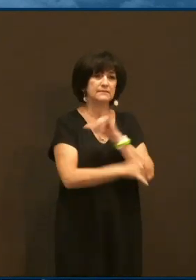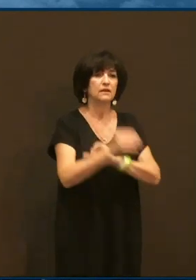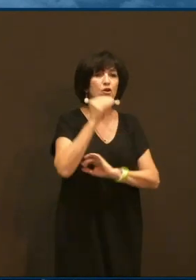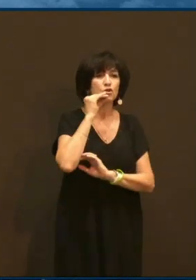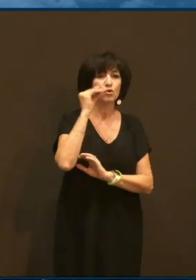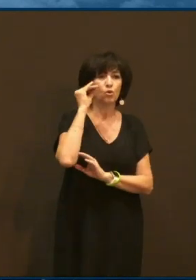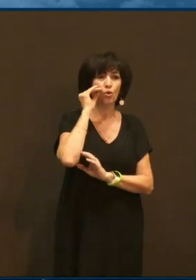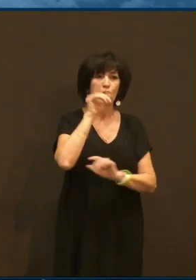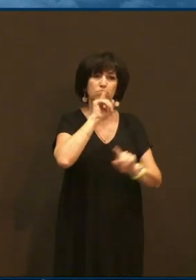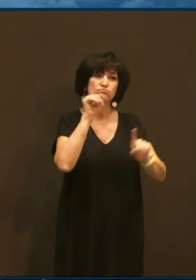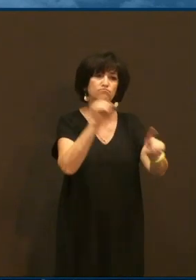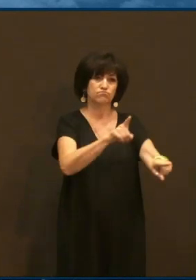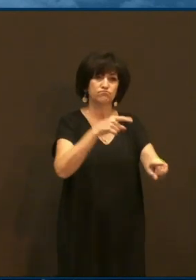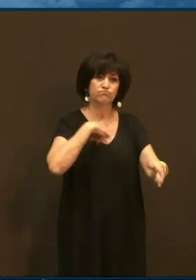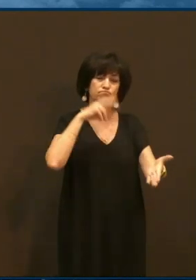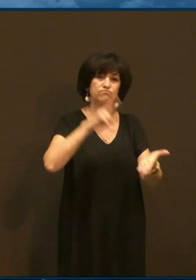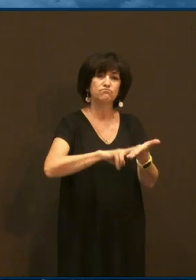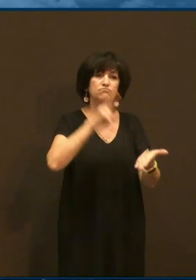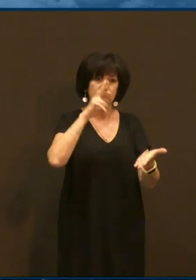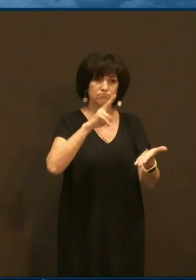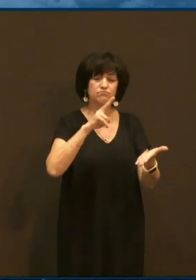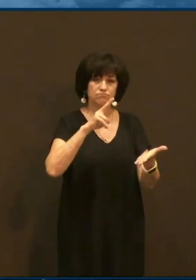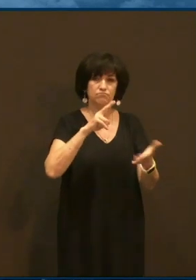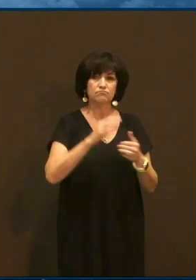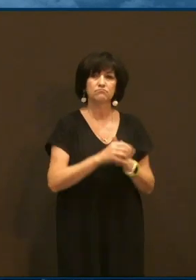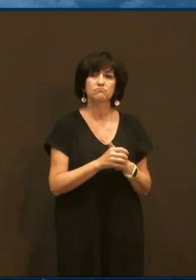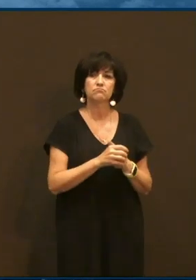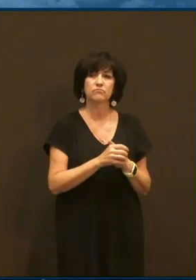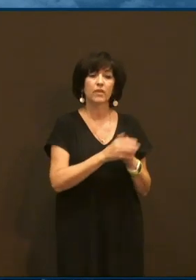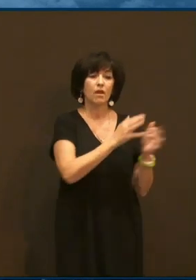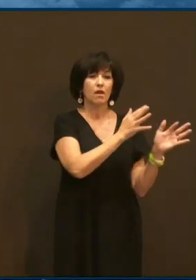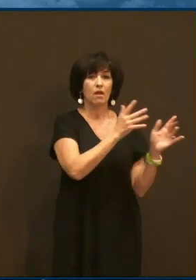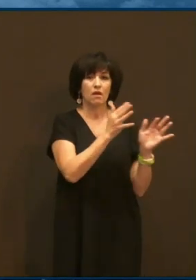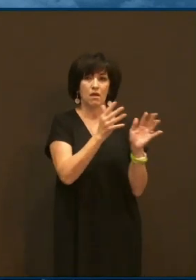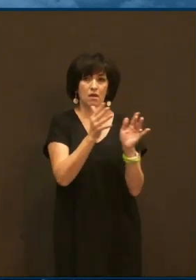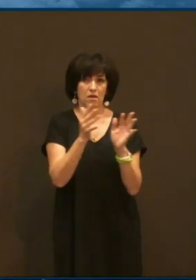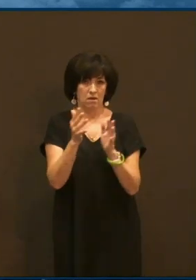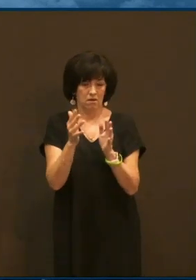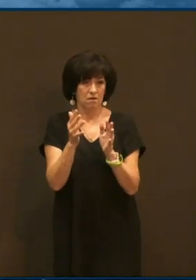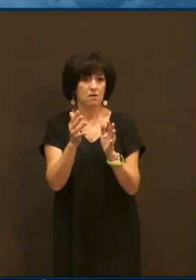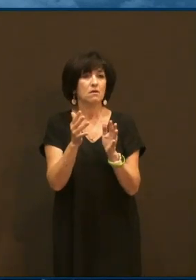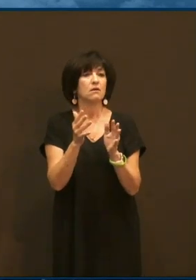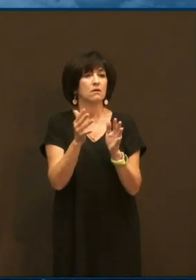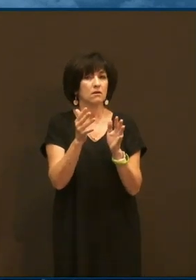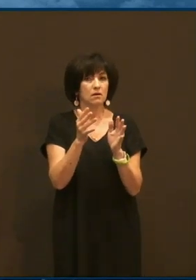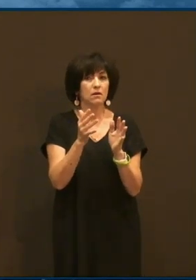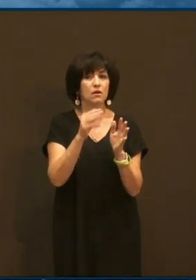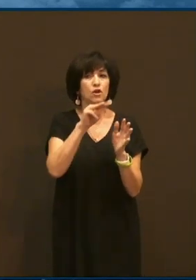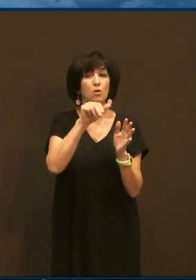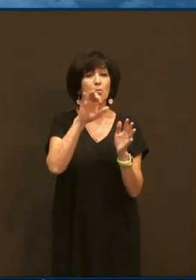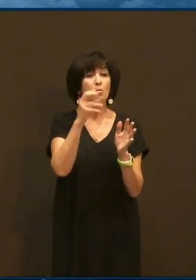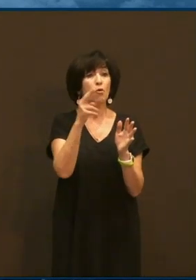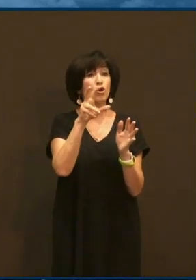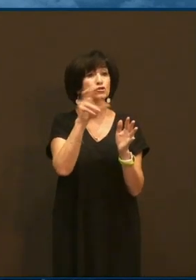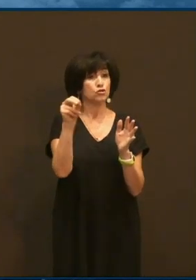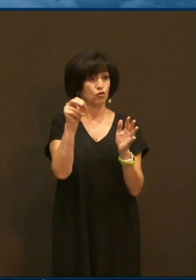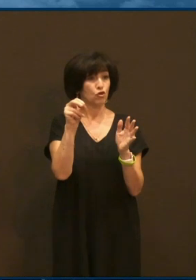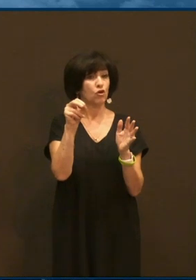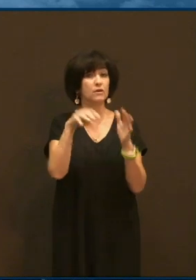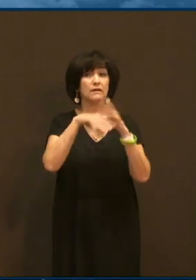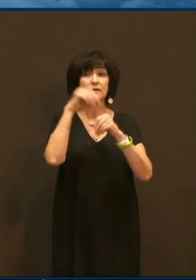March, and moving through the out-of-state quarantine on March the 30th, at the end of